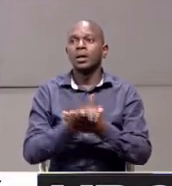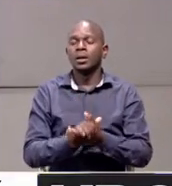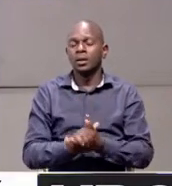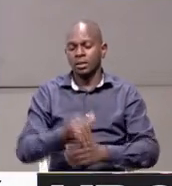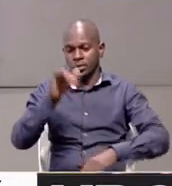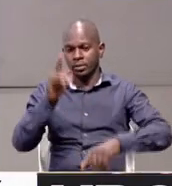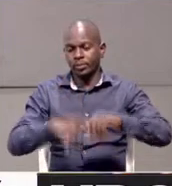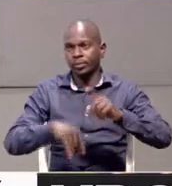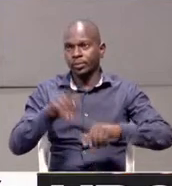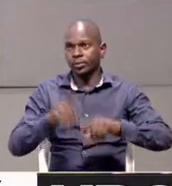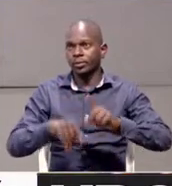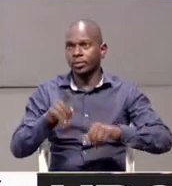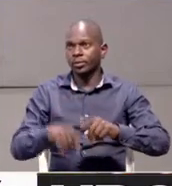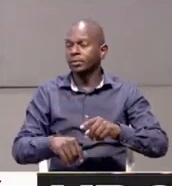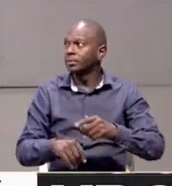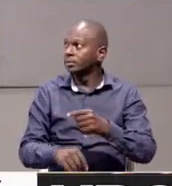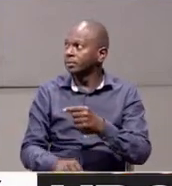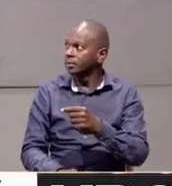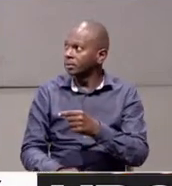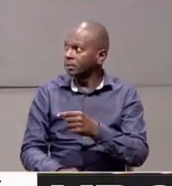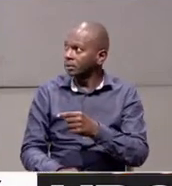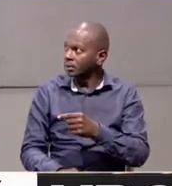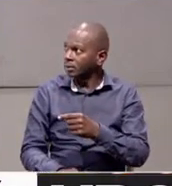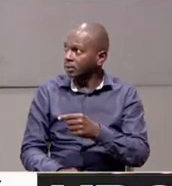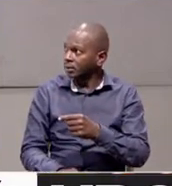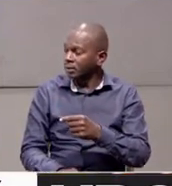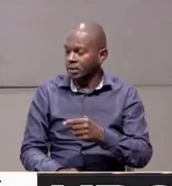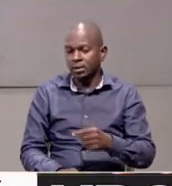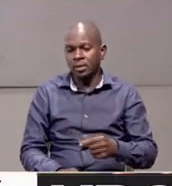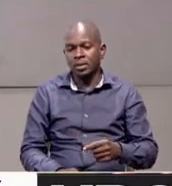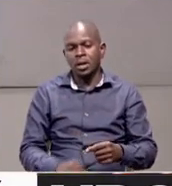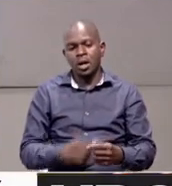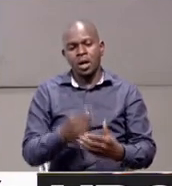political career. That Amama and I